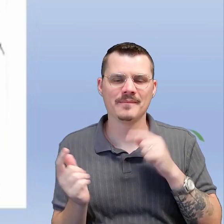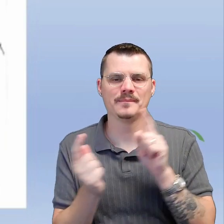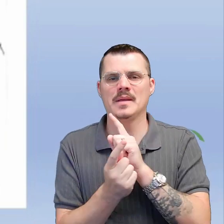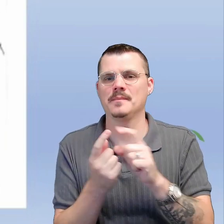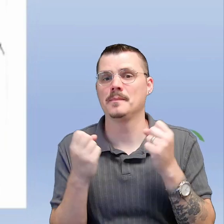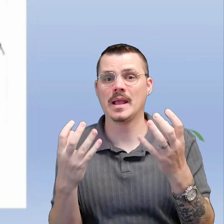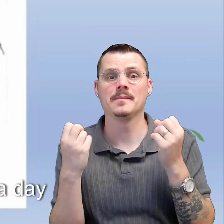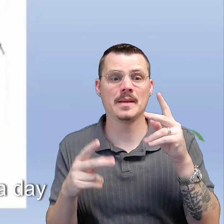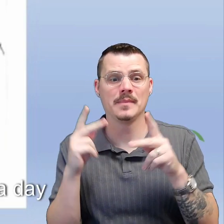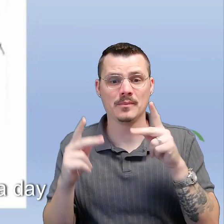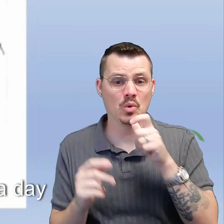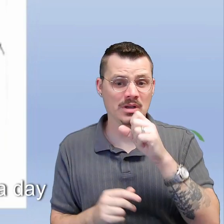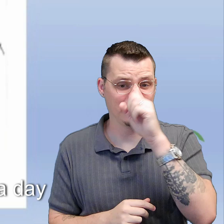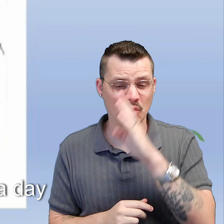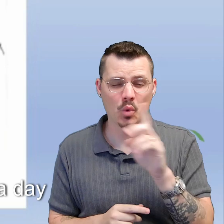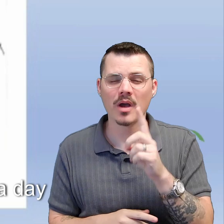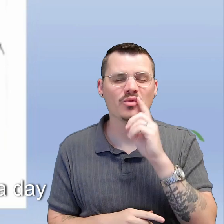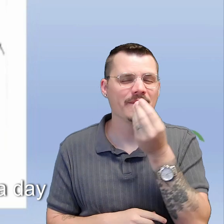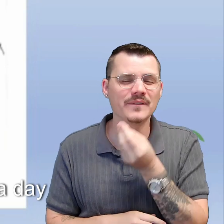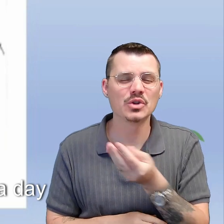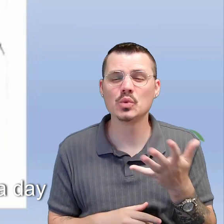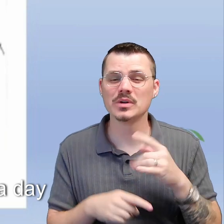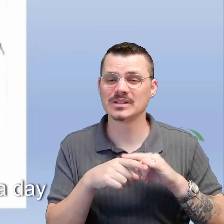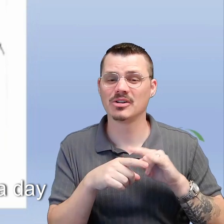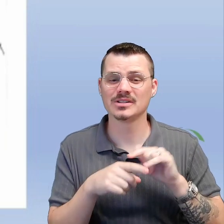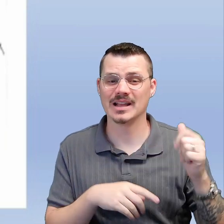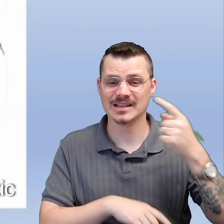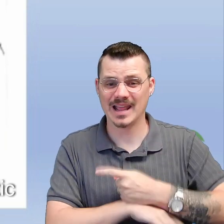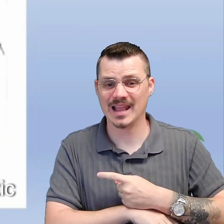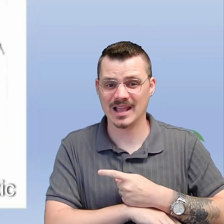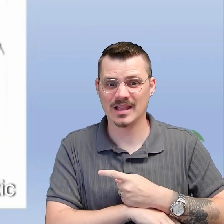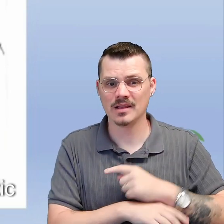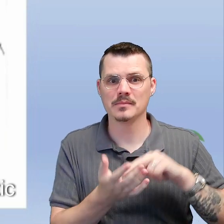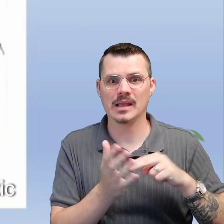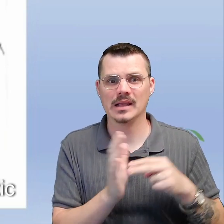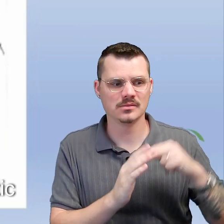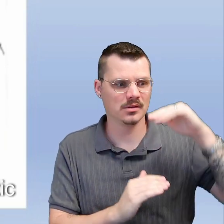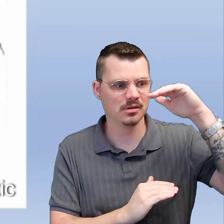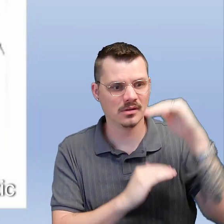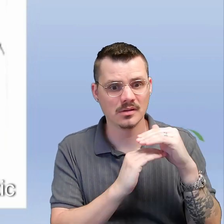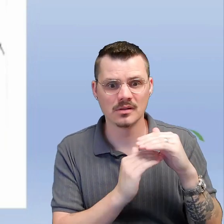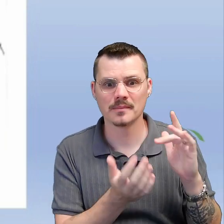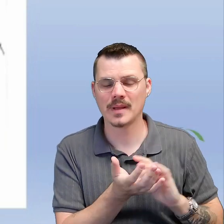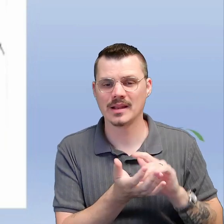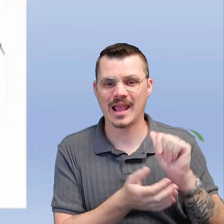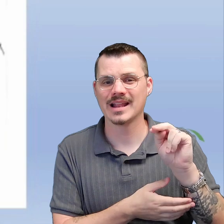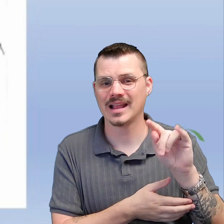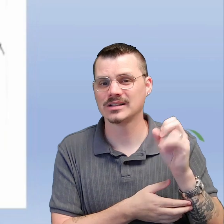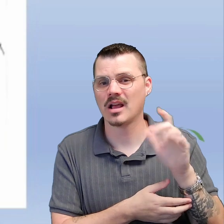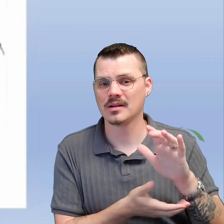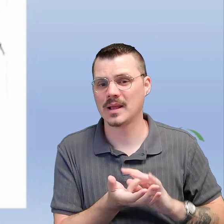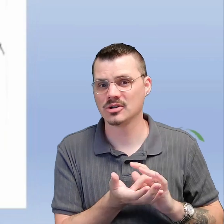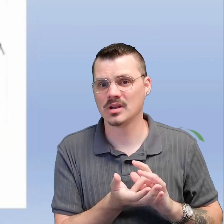met many people with schizophrenia where a few cigarettes a day means a whole lot less antipsychotic medication a